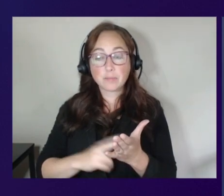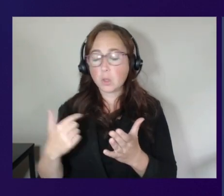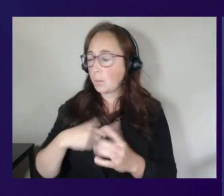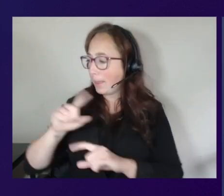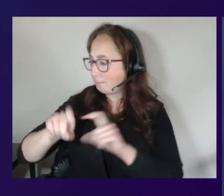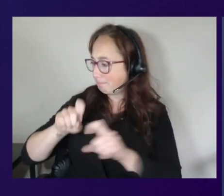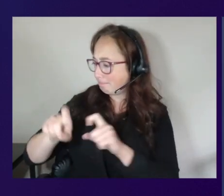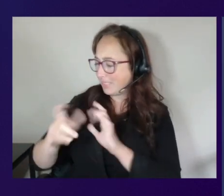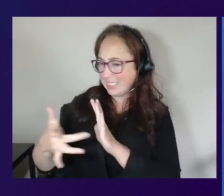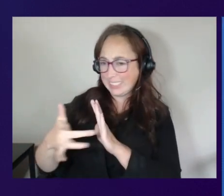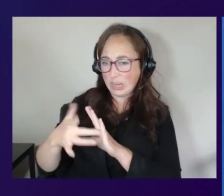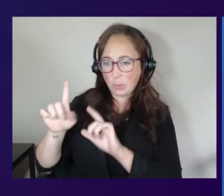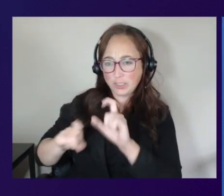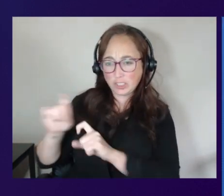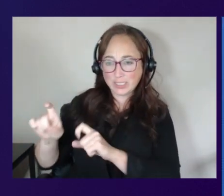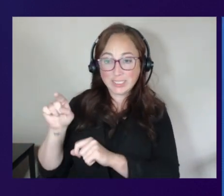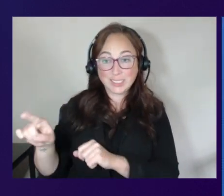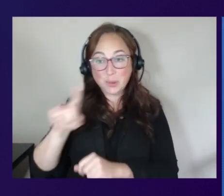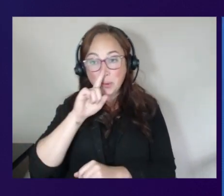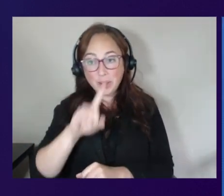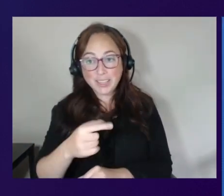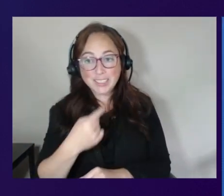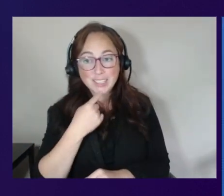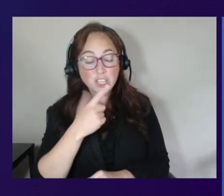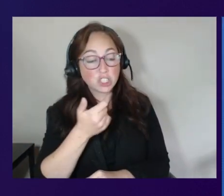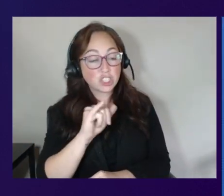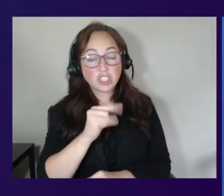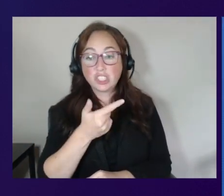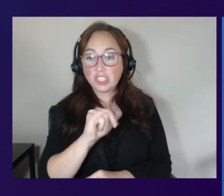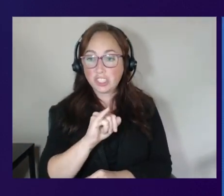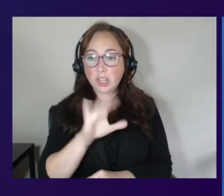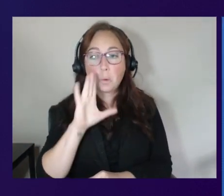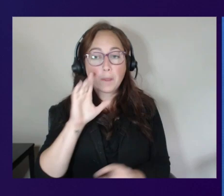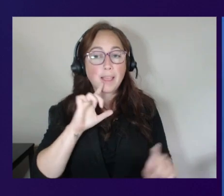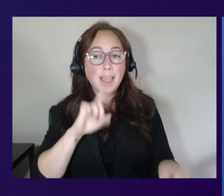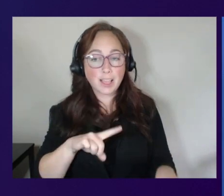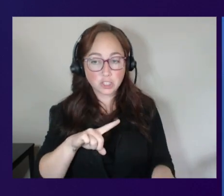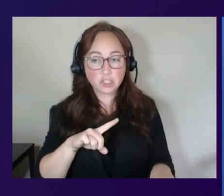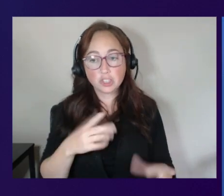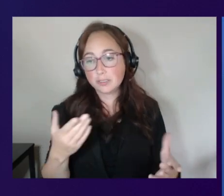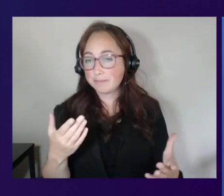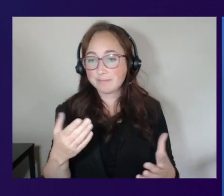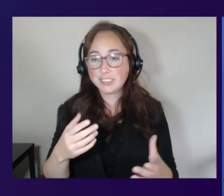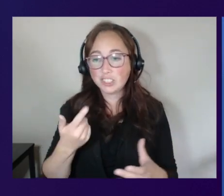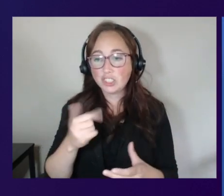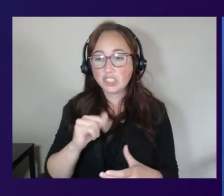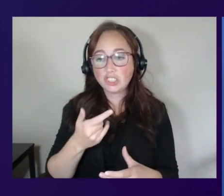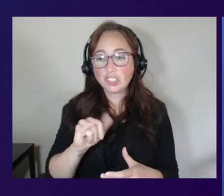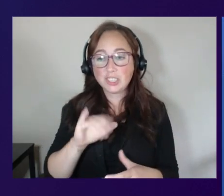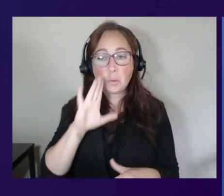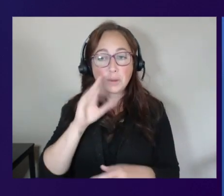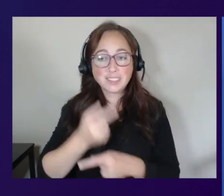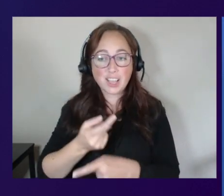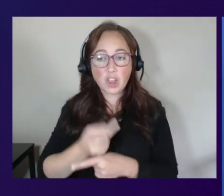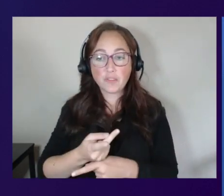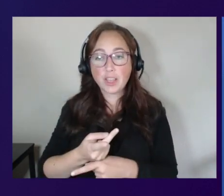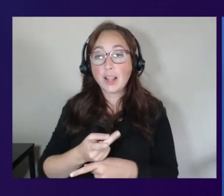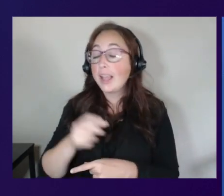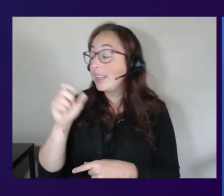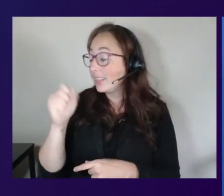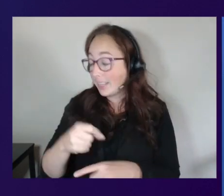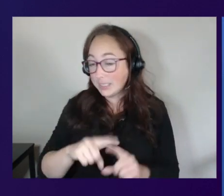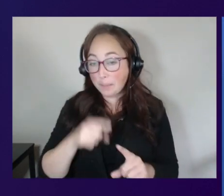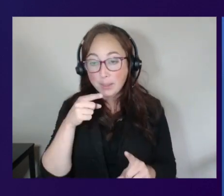technical questions, and he basically said Gigi will take care of everybody. It's my favorite thing he not does. Not only that, but he was like,